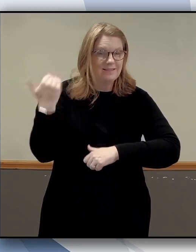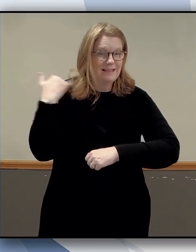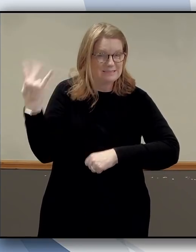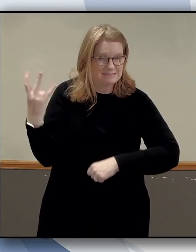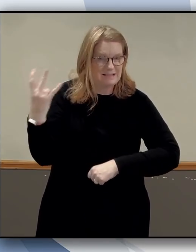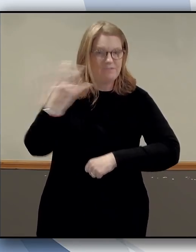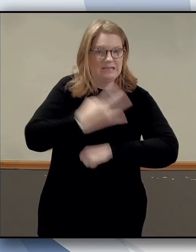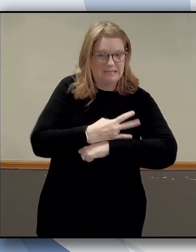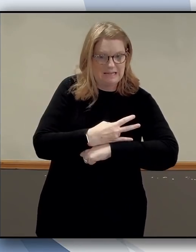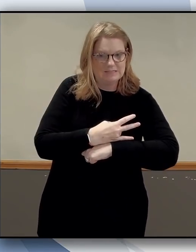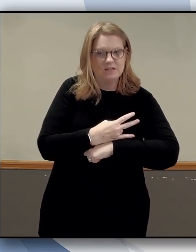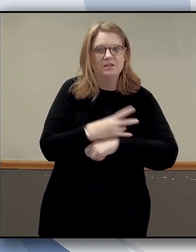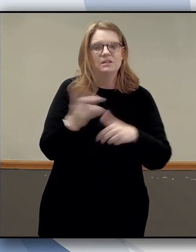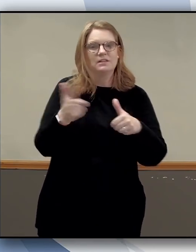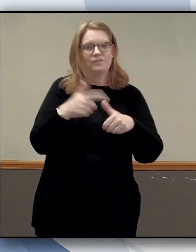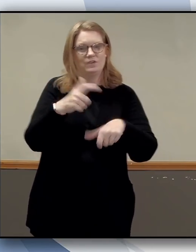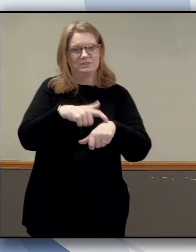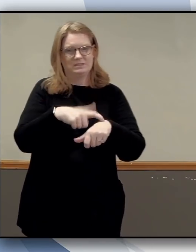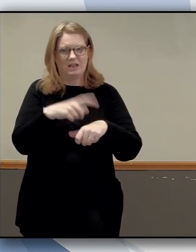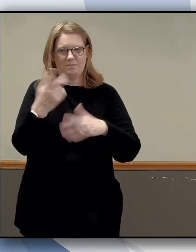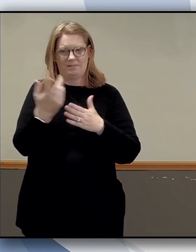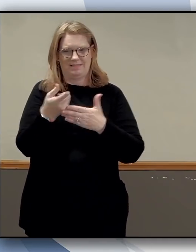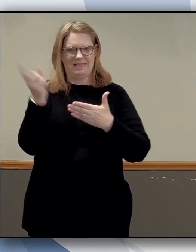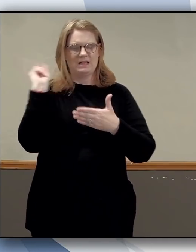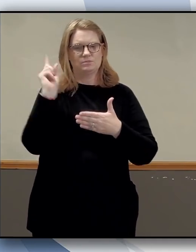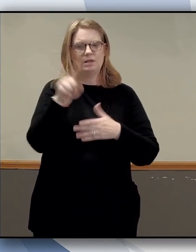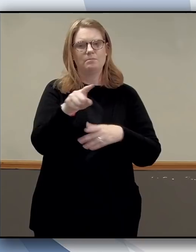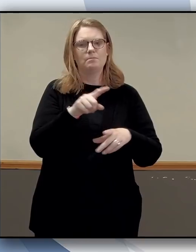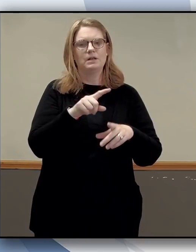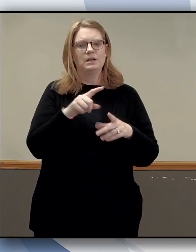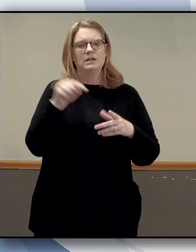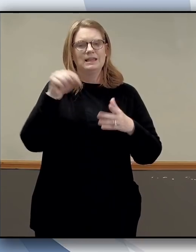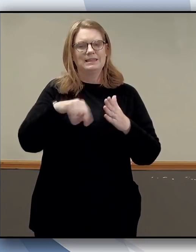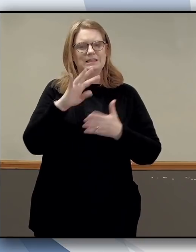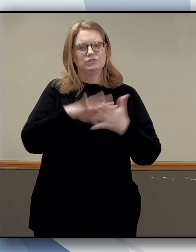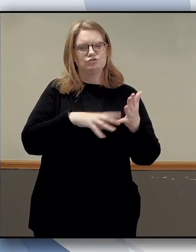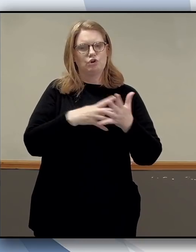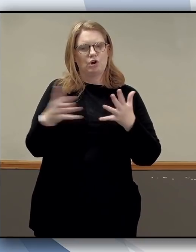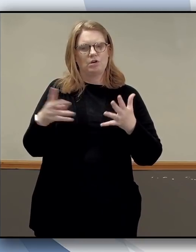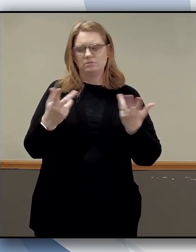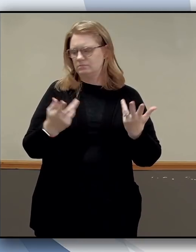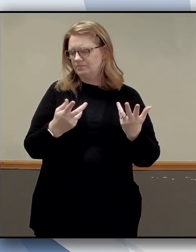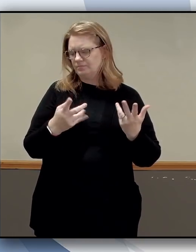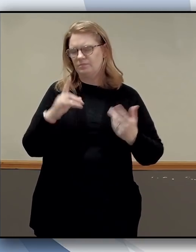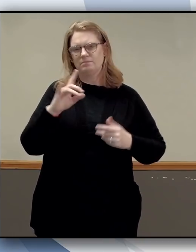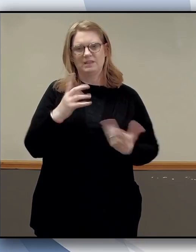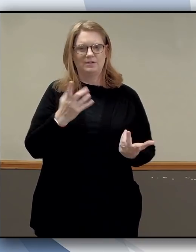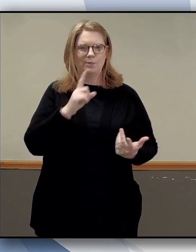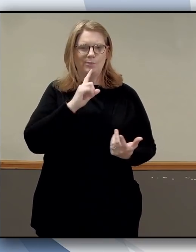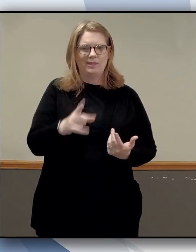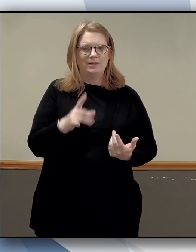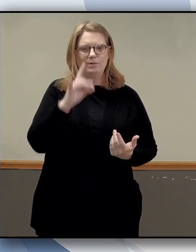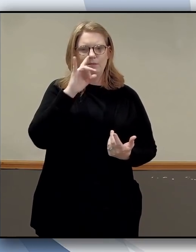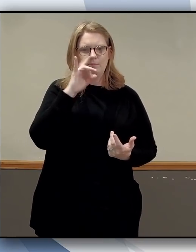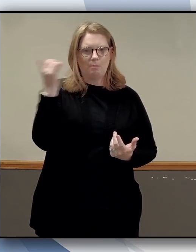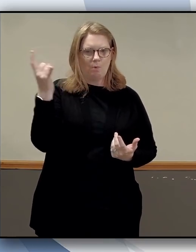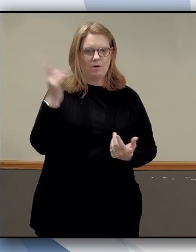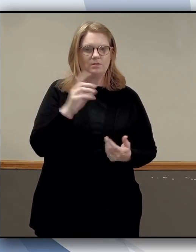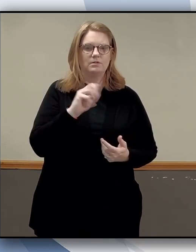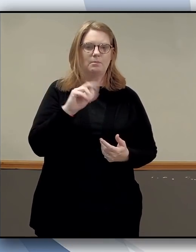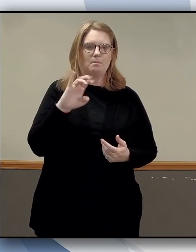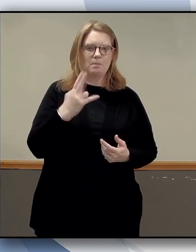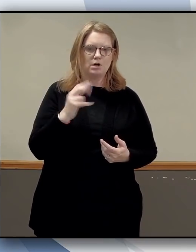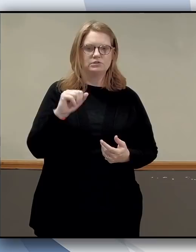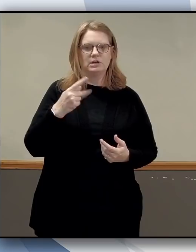We showed this chart for the first time last week, but this chart would have been quite boring through March, April,